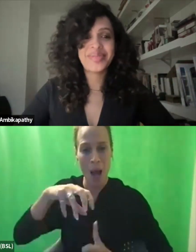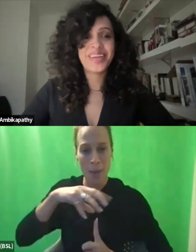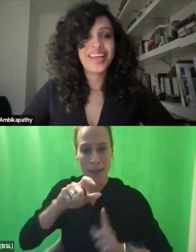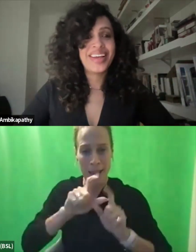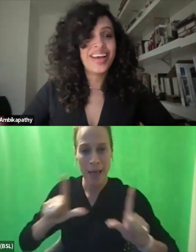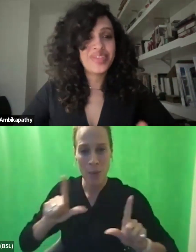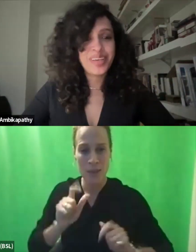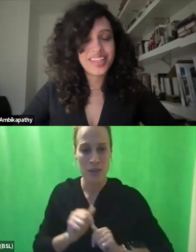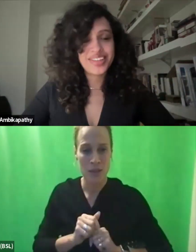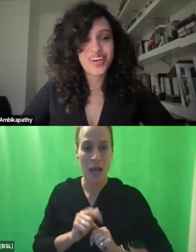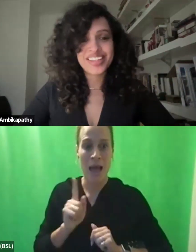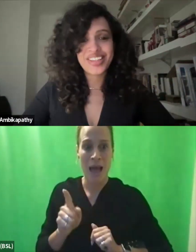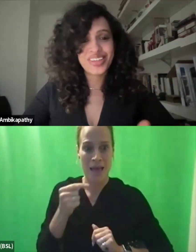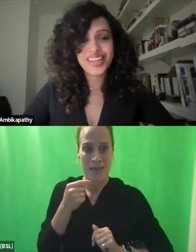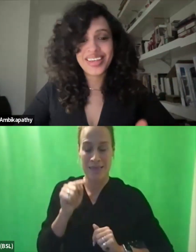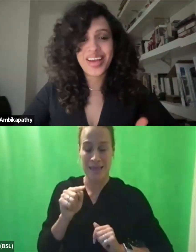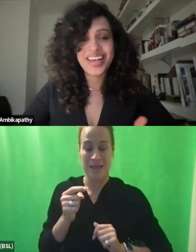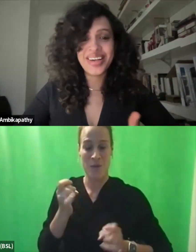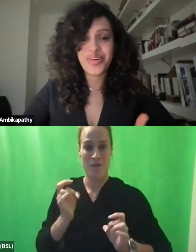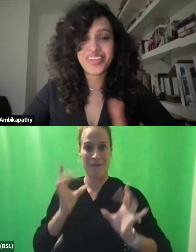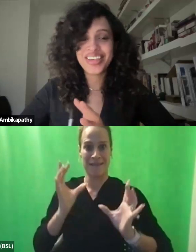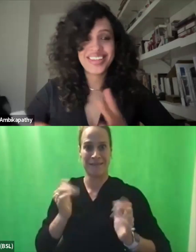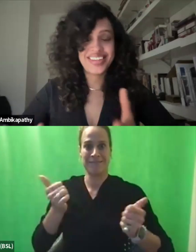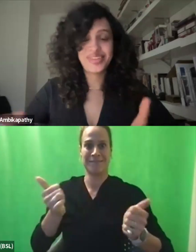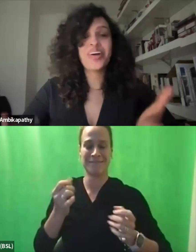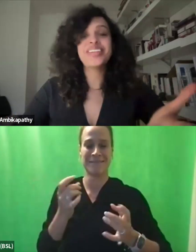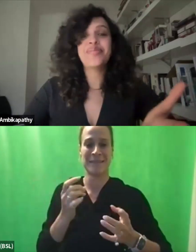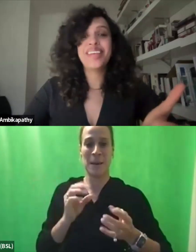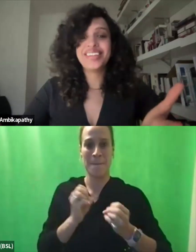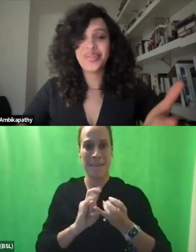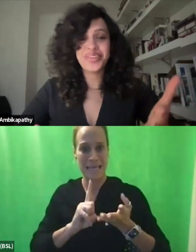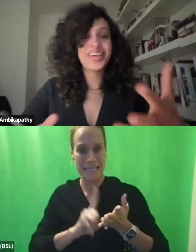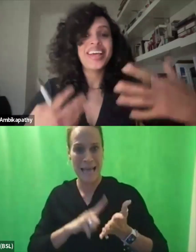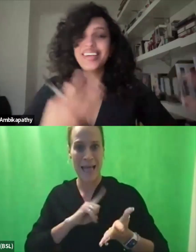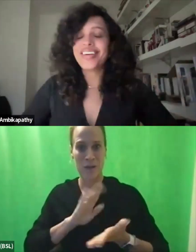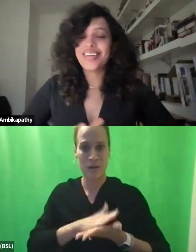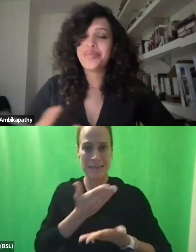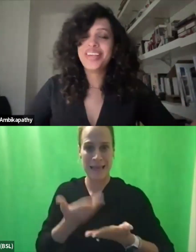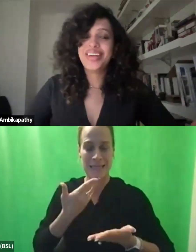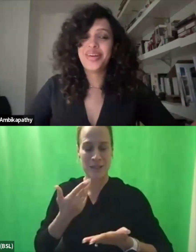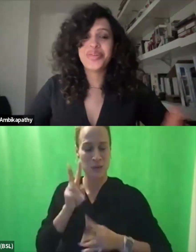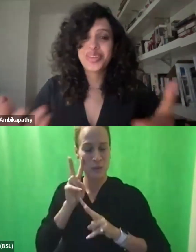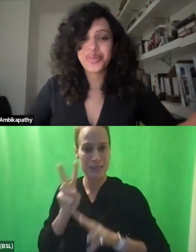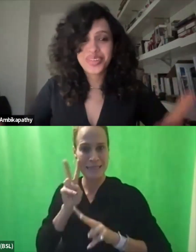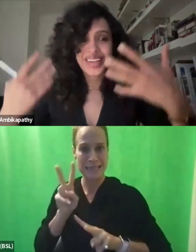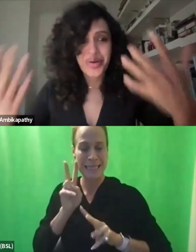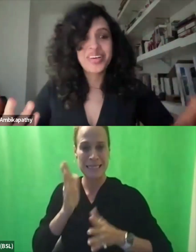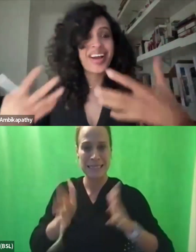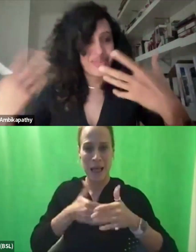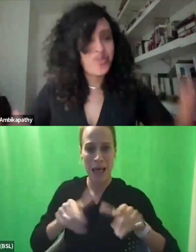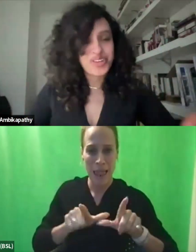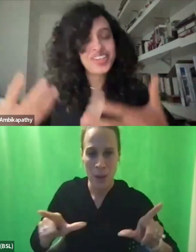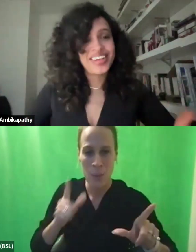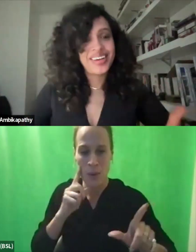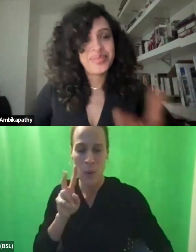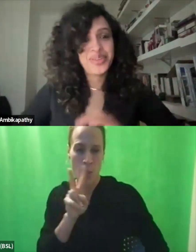miraculous live BSL translation. Thank you, Haley and Audrey. It's quite something to also hear it in Armenian and also